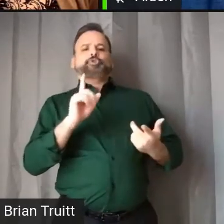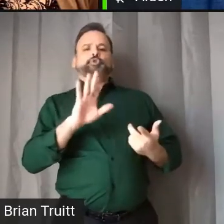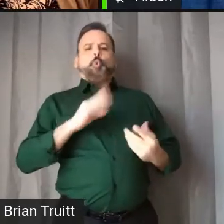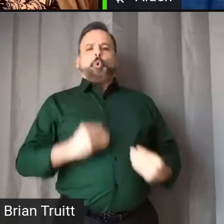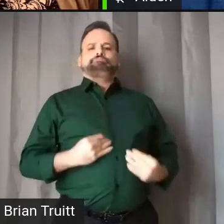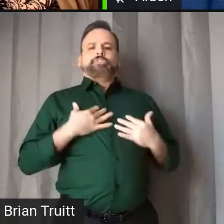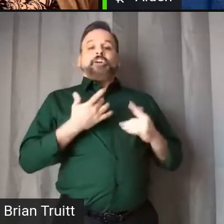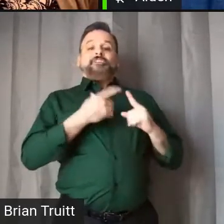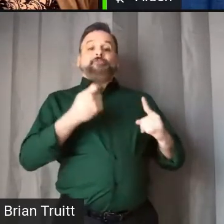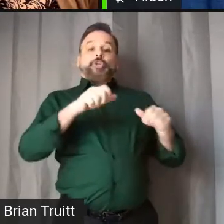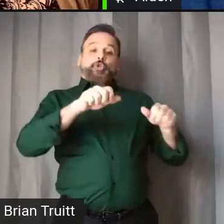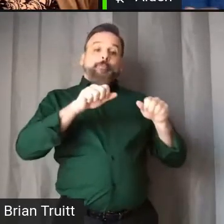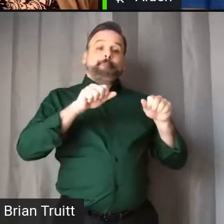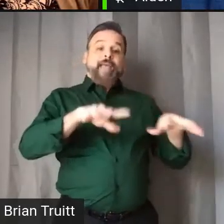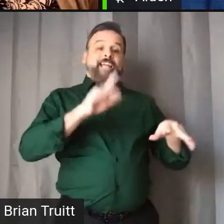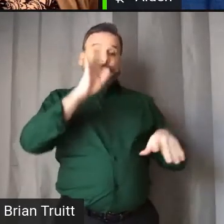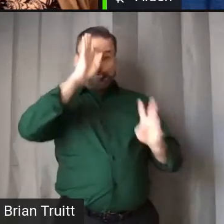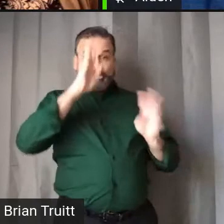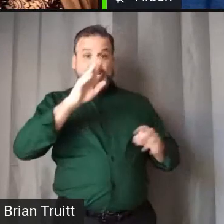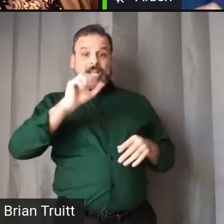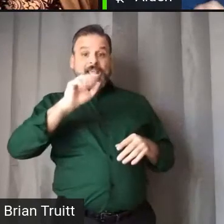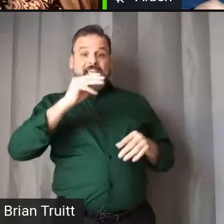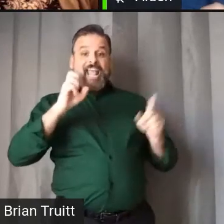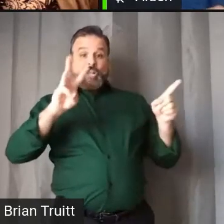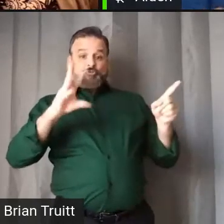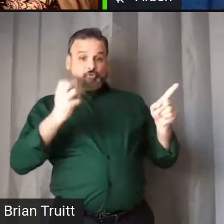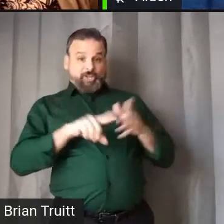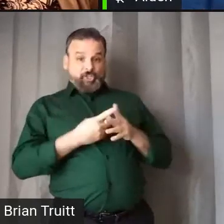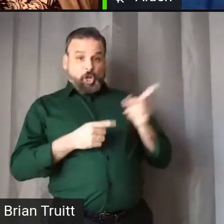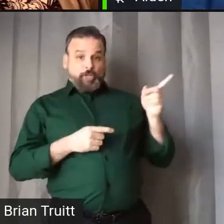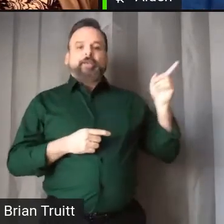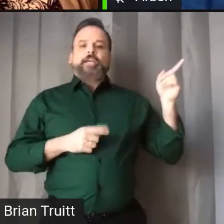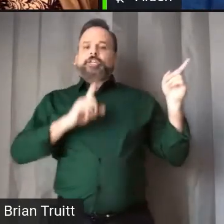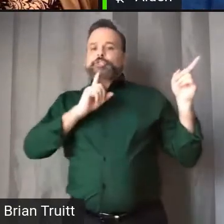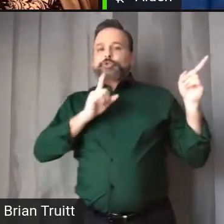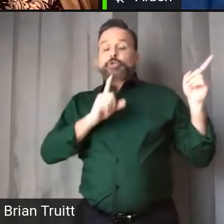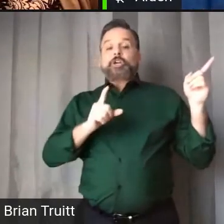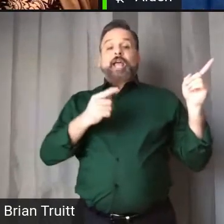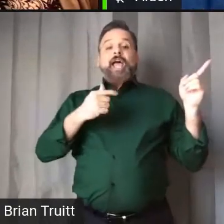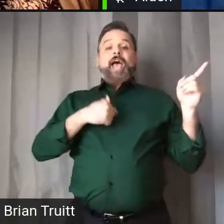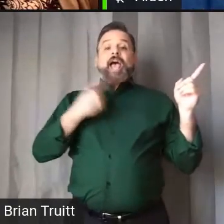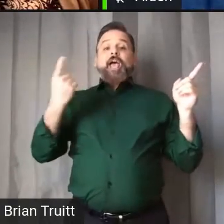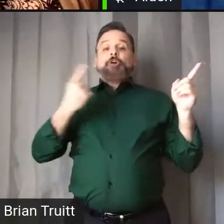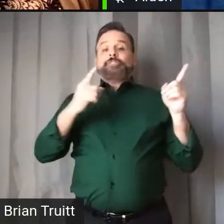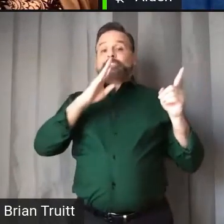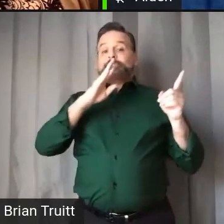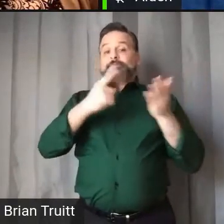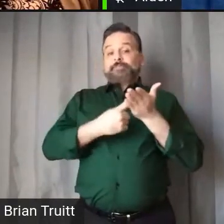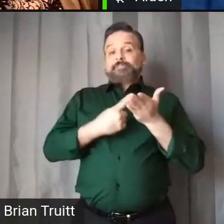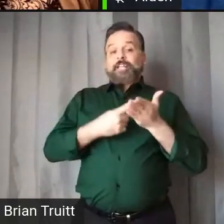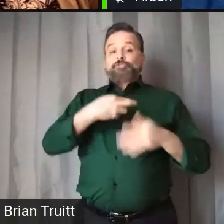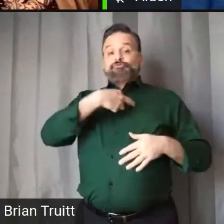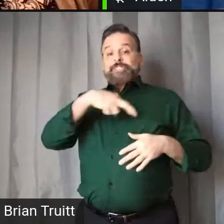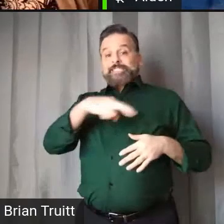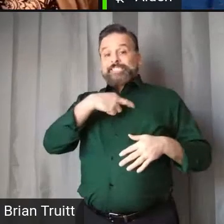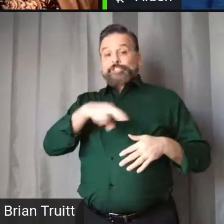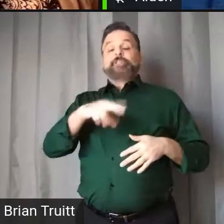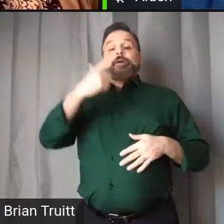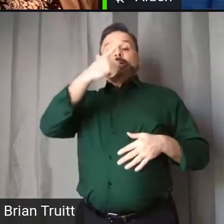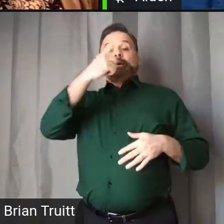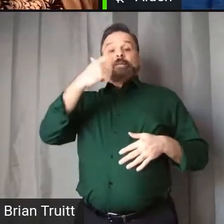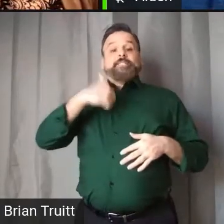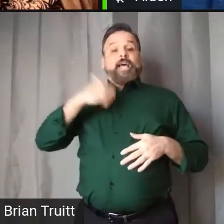magic system? Andrew, do you want to start us off? Sure. So I keep talking about religion, and you know, because I realized when I